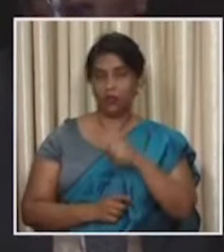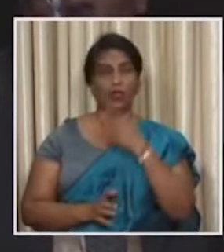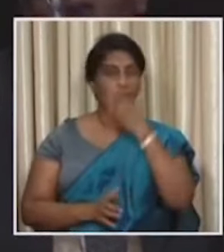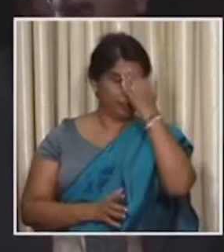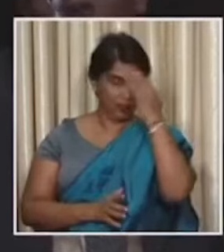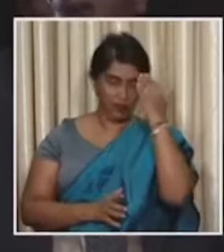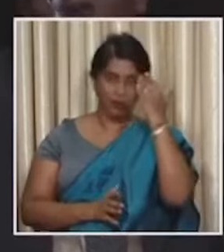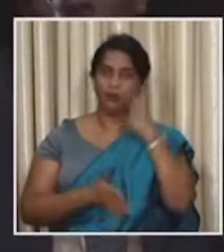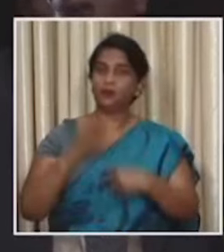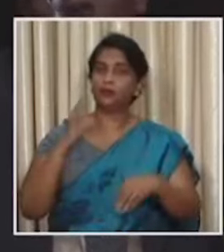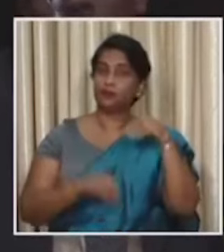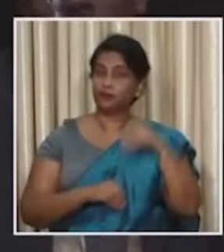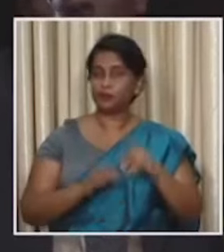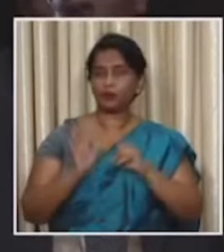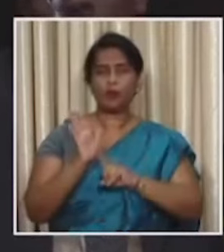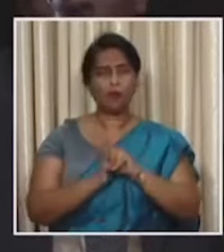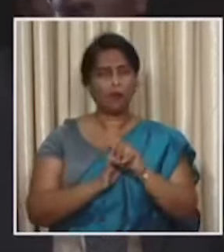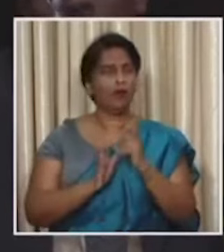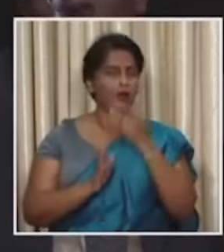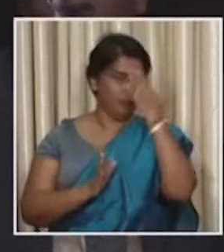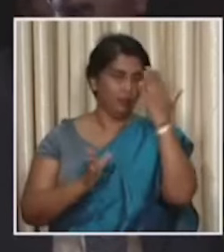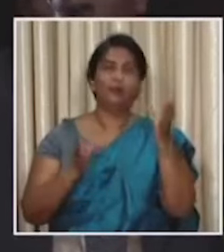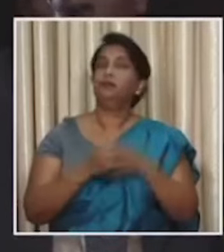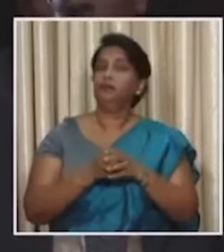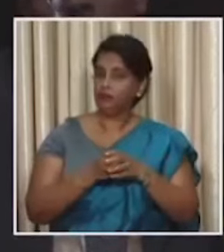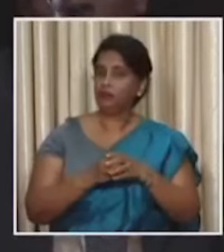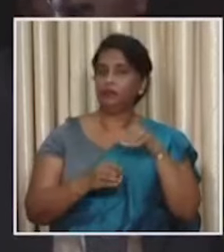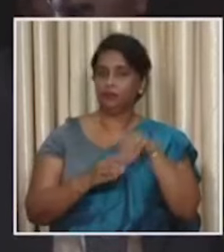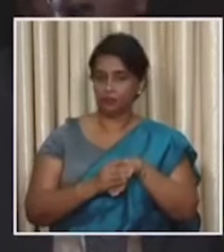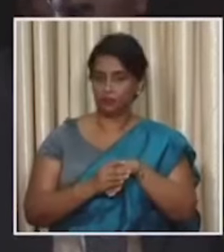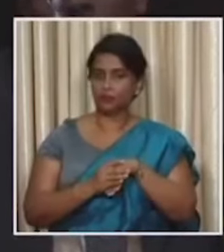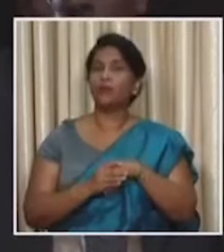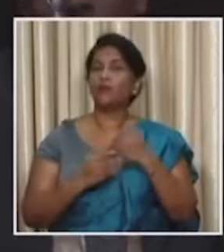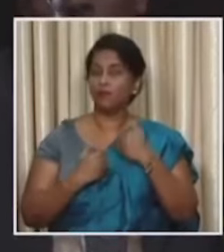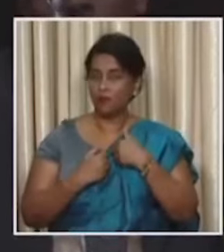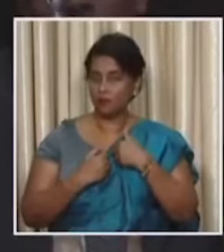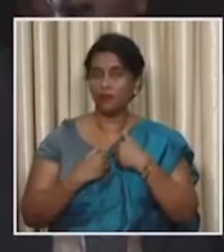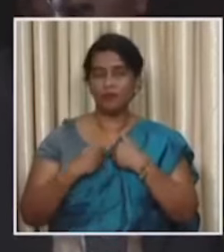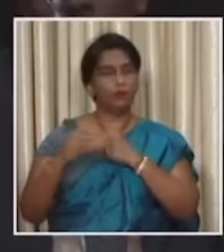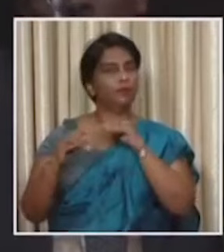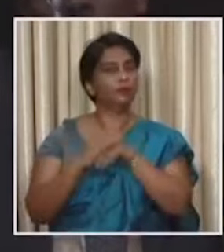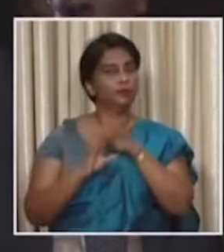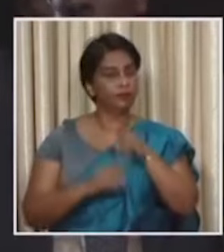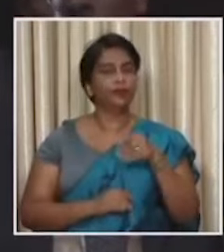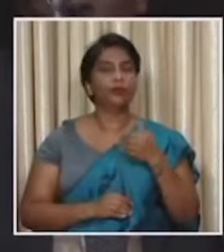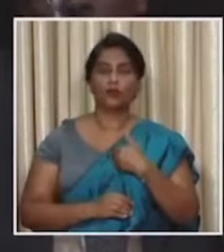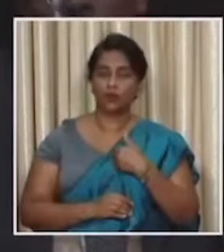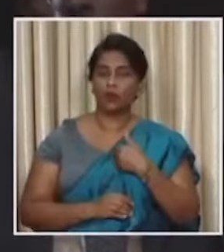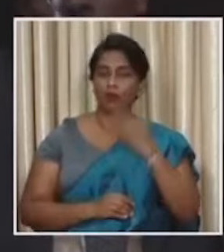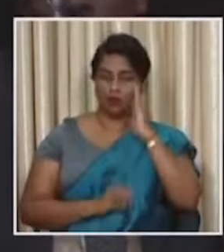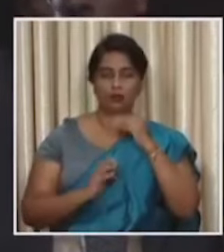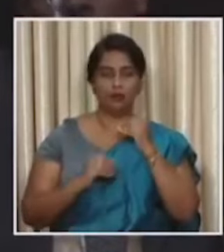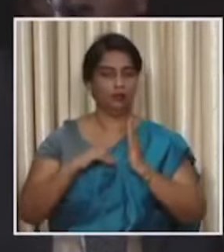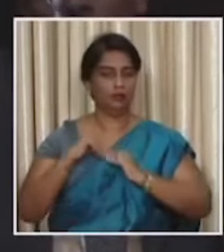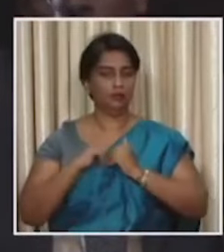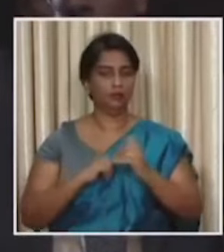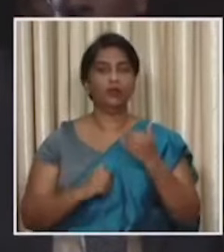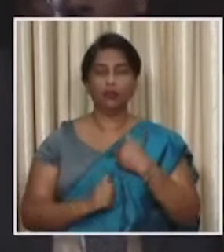Lanka, believed in a Sri Lankan identity. We were a party that believed in working with